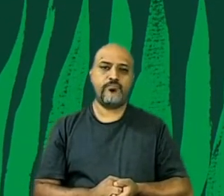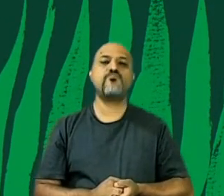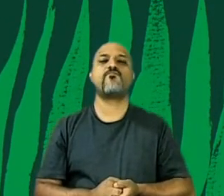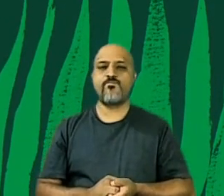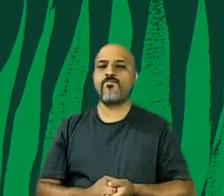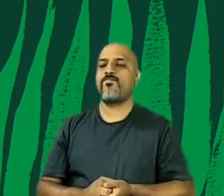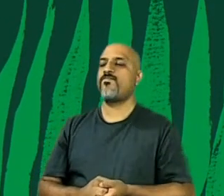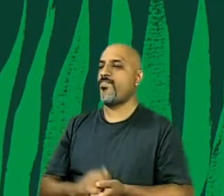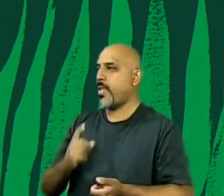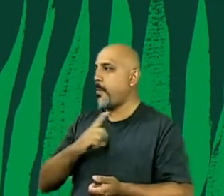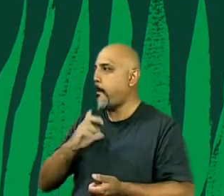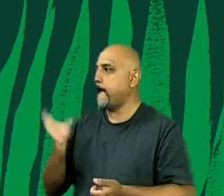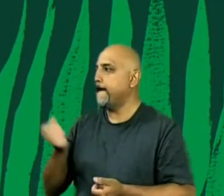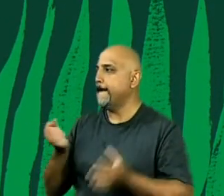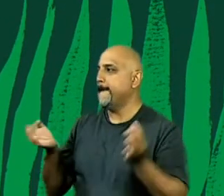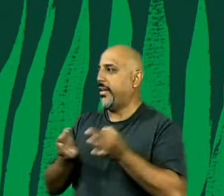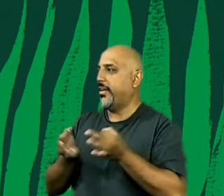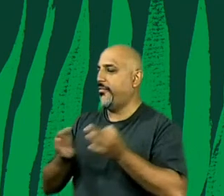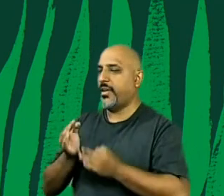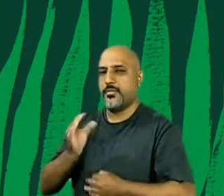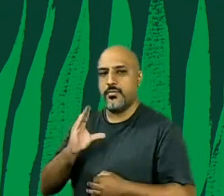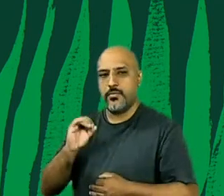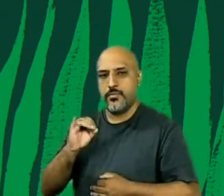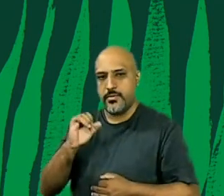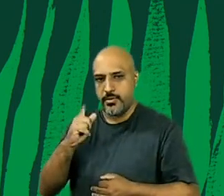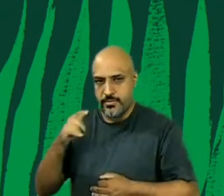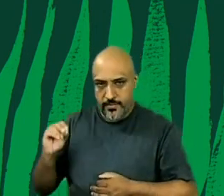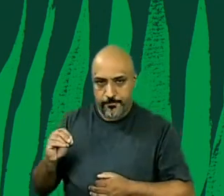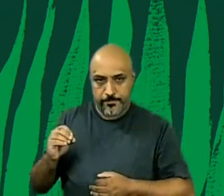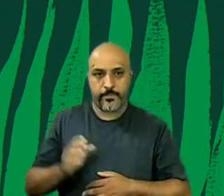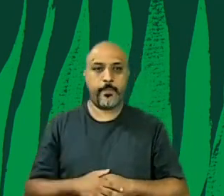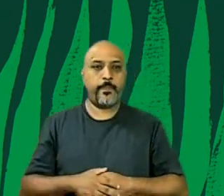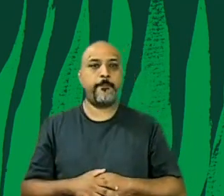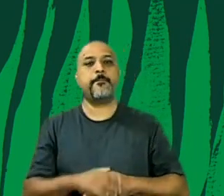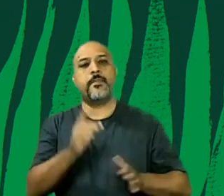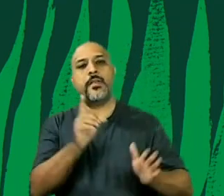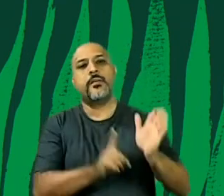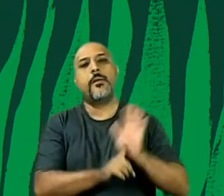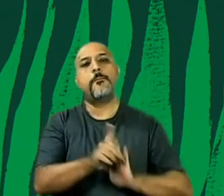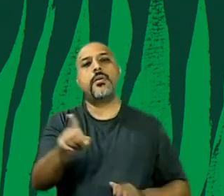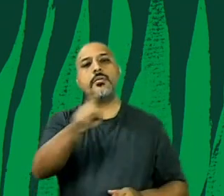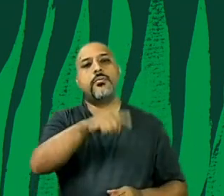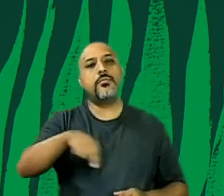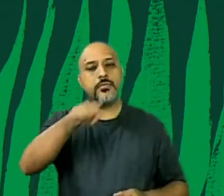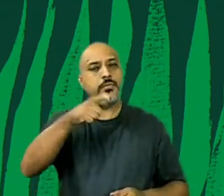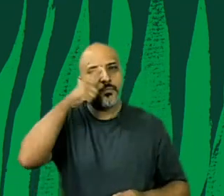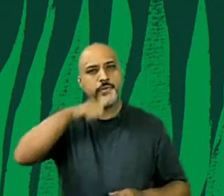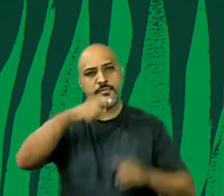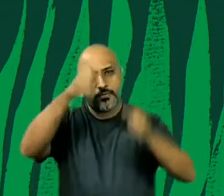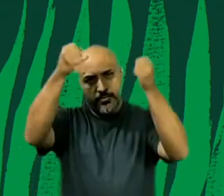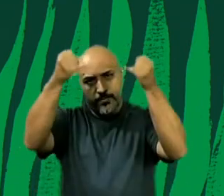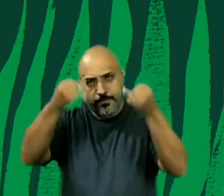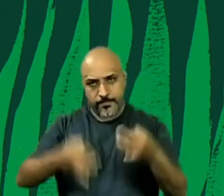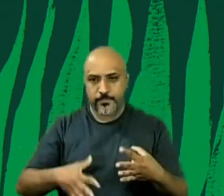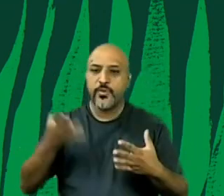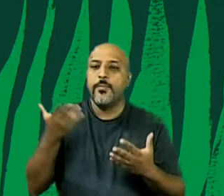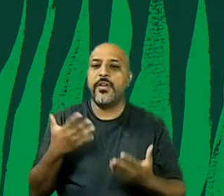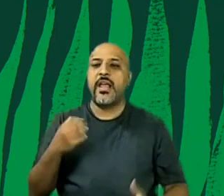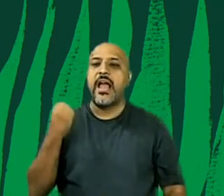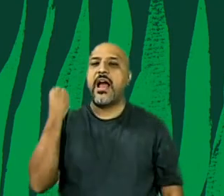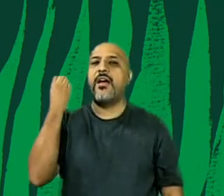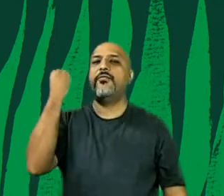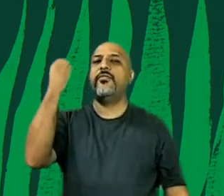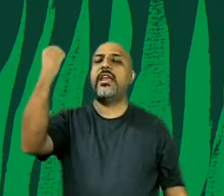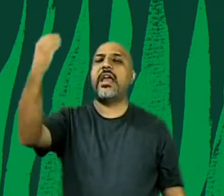Mm-hmm. Perfect, Conceição, that's fantastic. And the question for Alice Walker, could you talk a little bit about